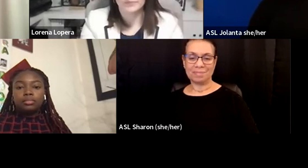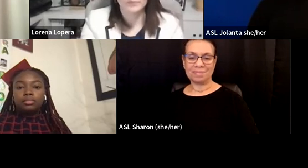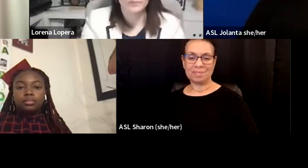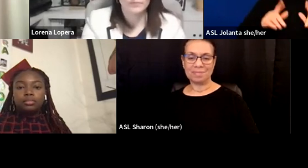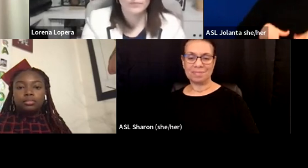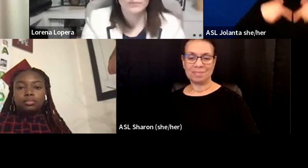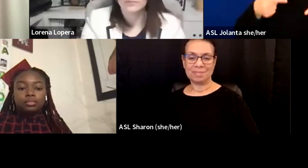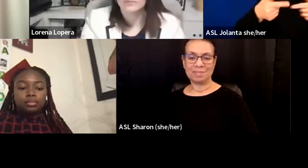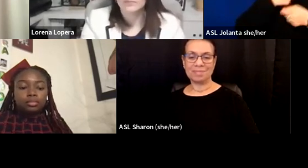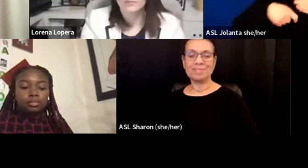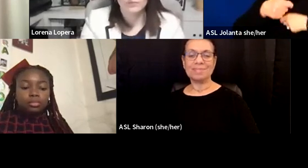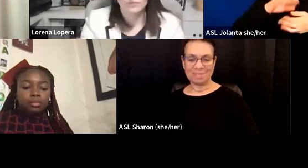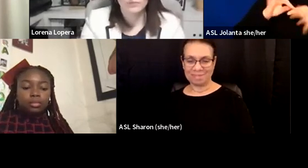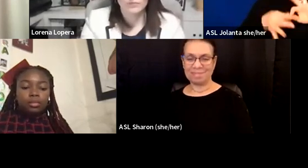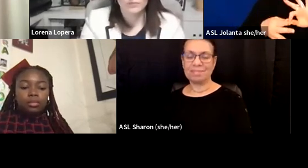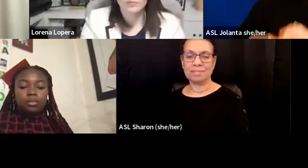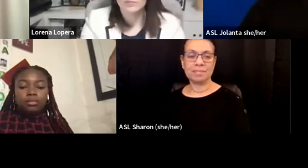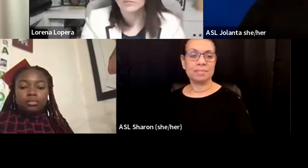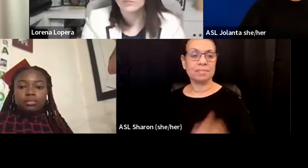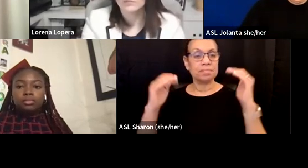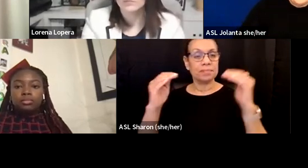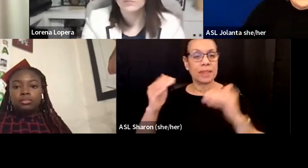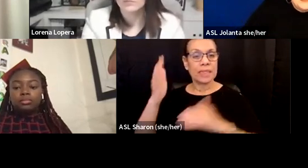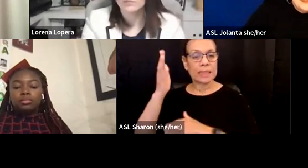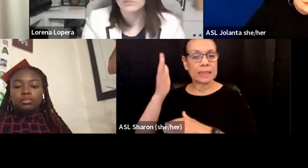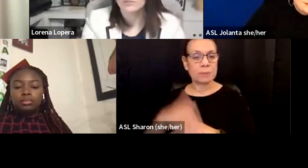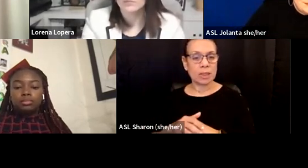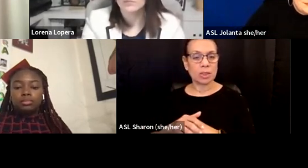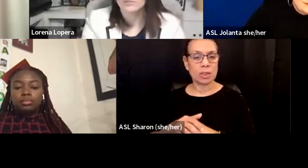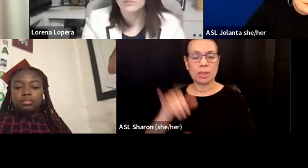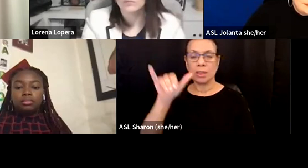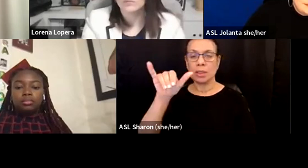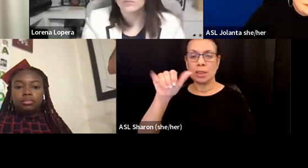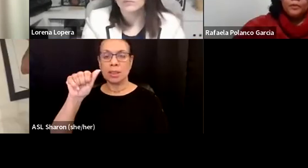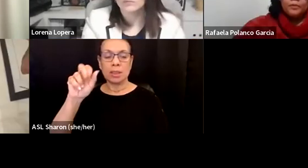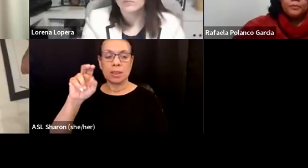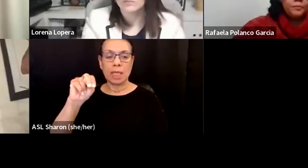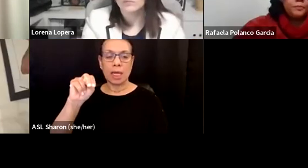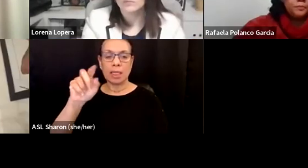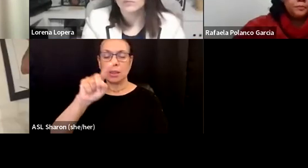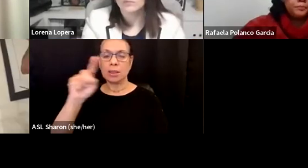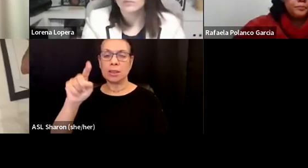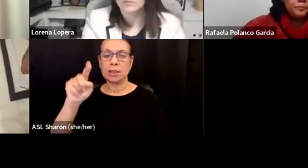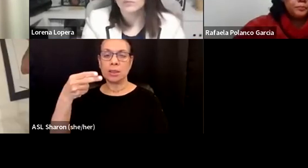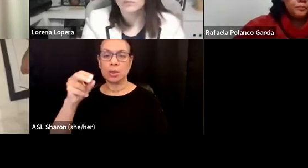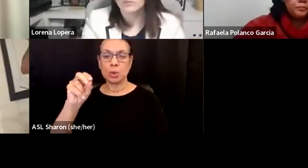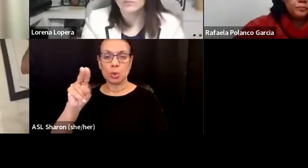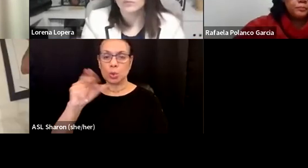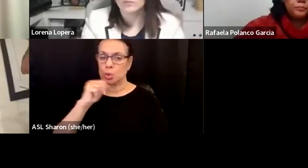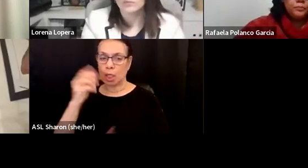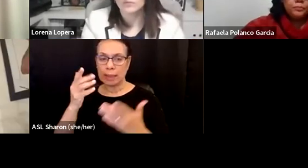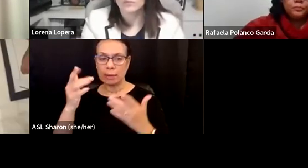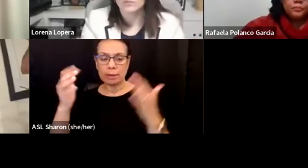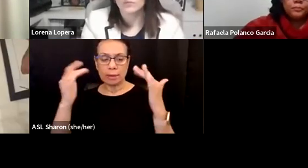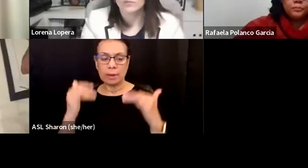our next speaker yanzhou was not signed into the meeting um so at this time i will activate the